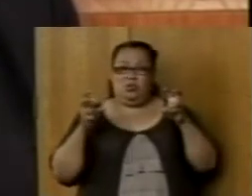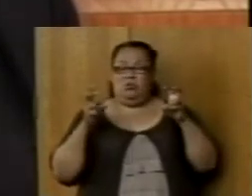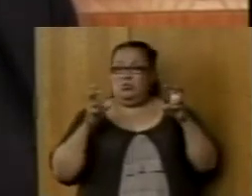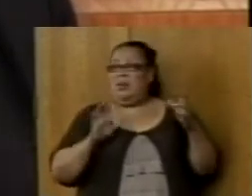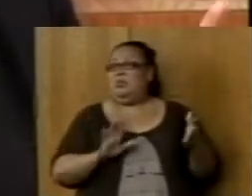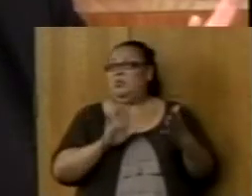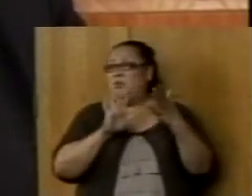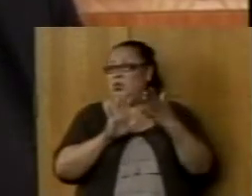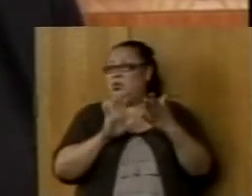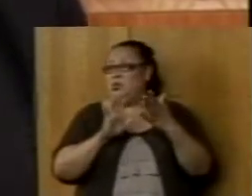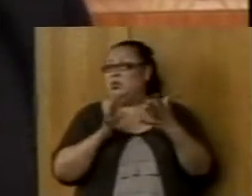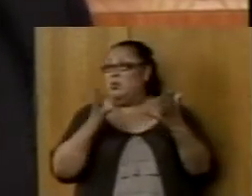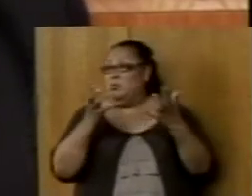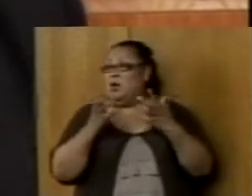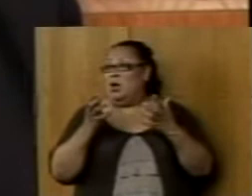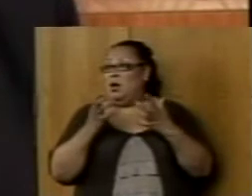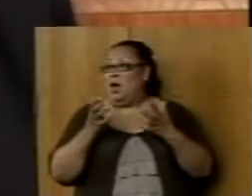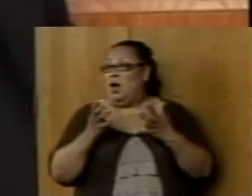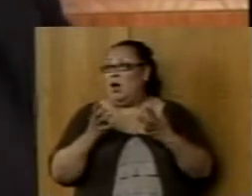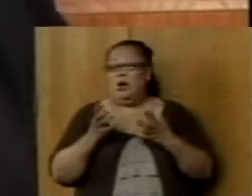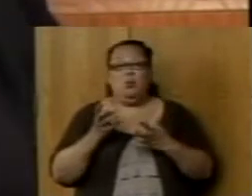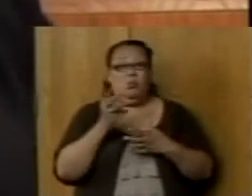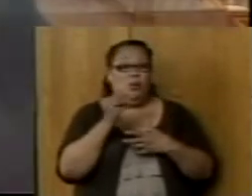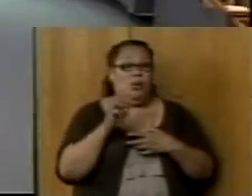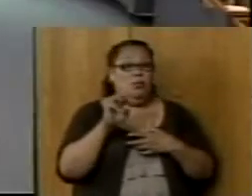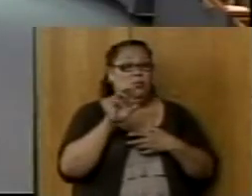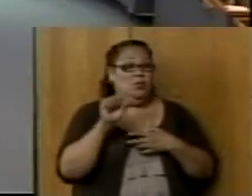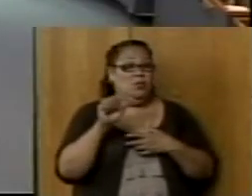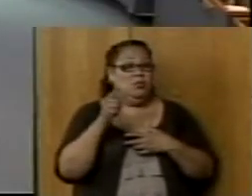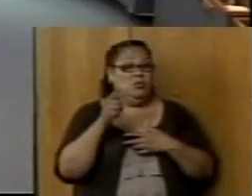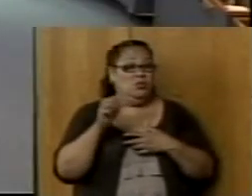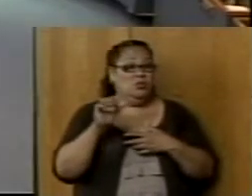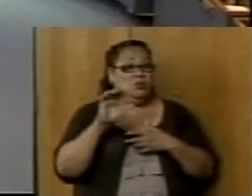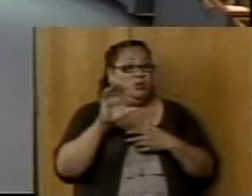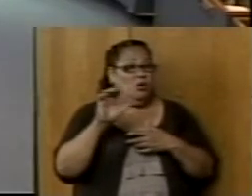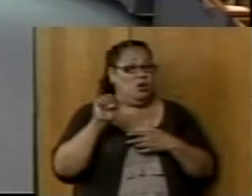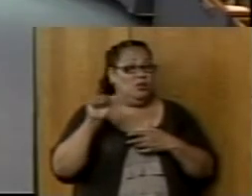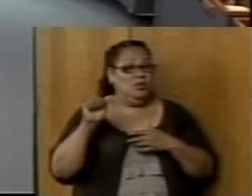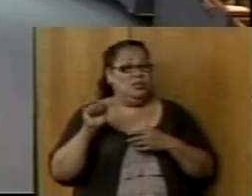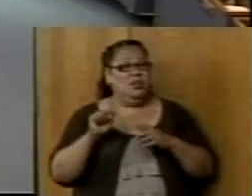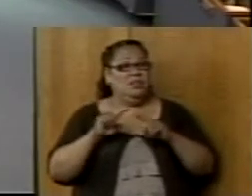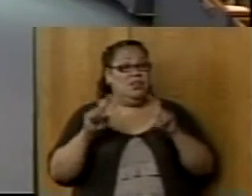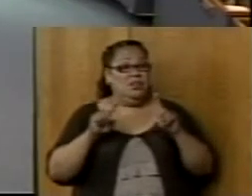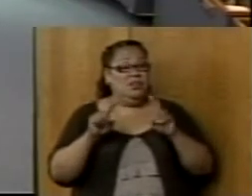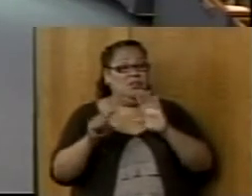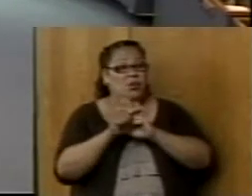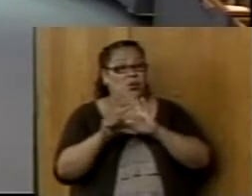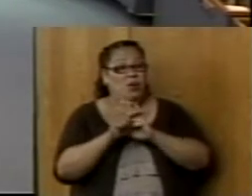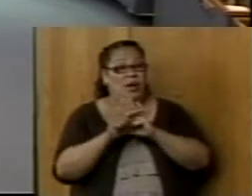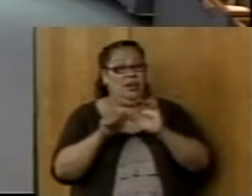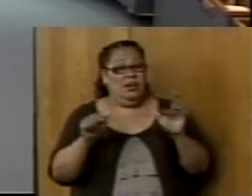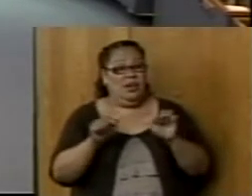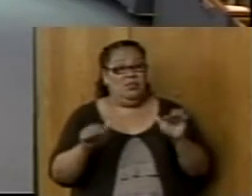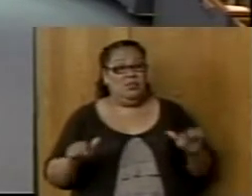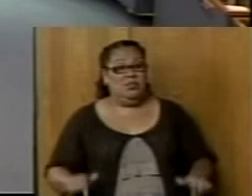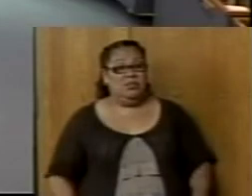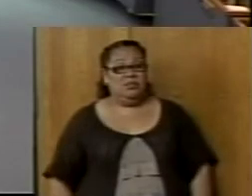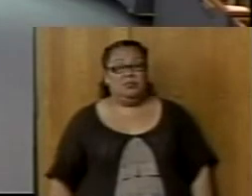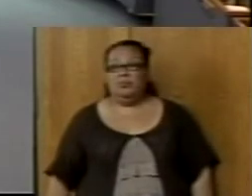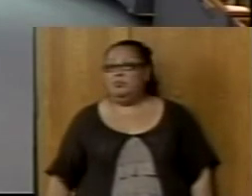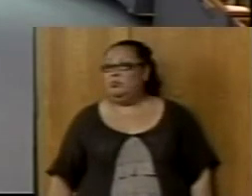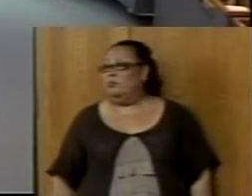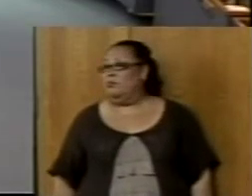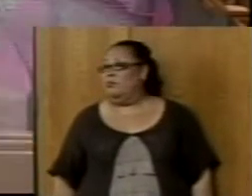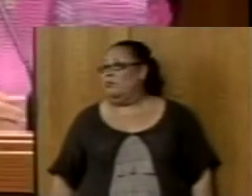addressed. But I would like to have Ms. Garcia address the issues at the different grade levels. Ms. Garcia. If I may,